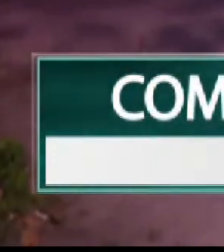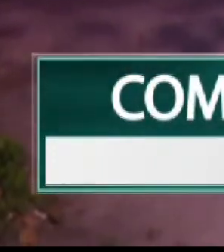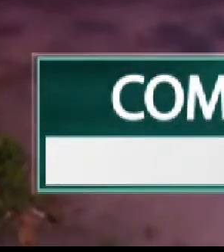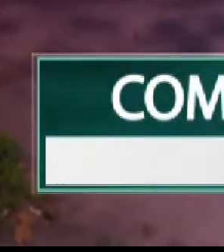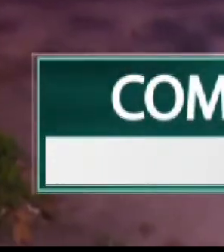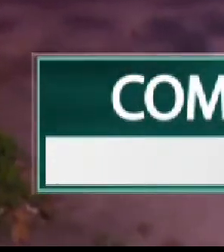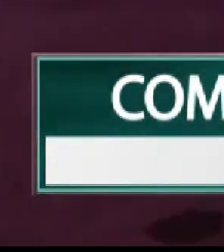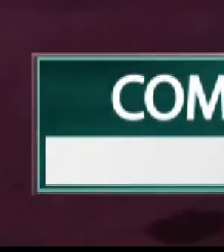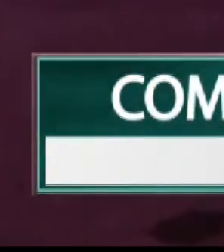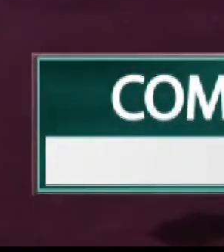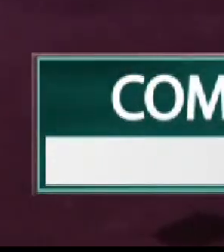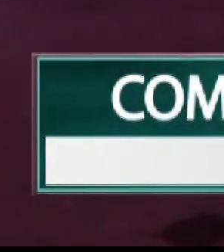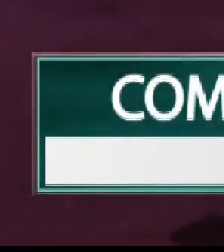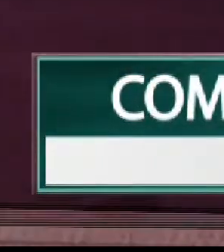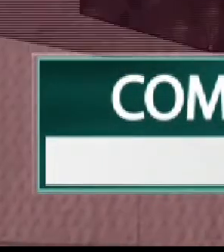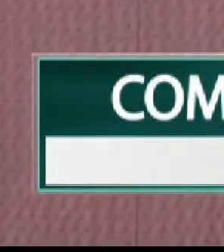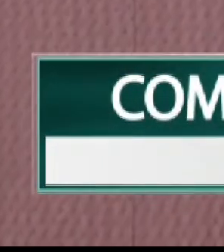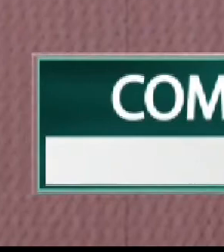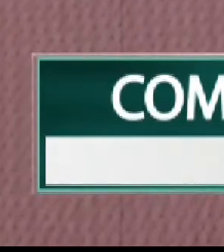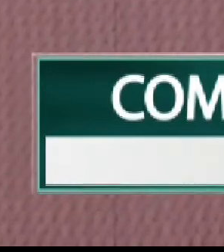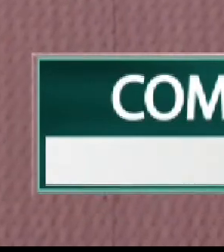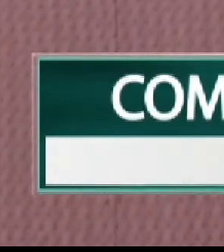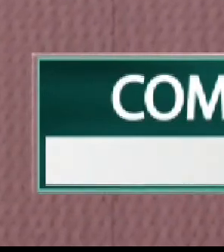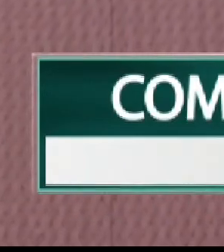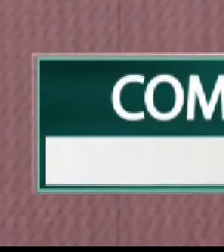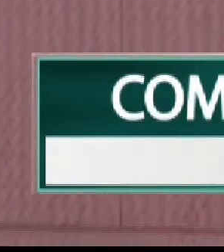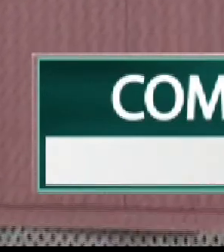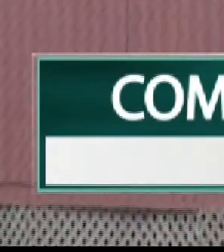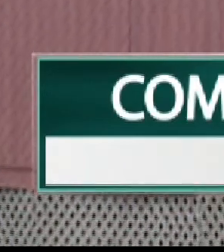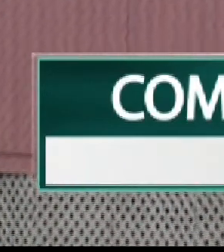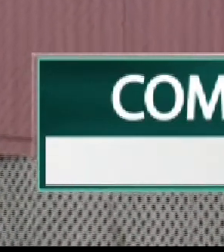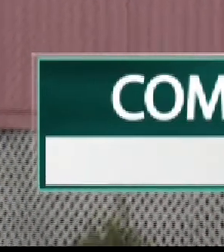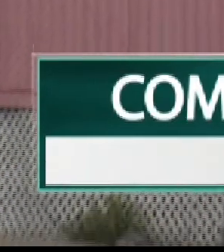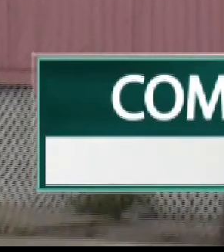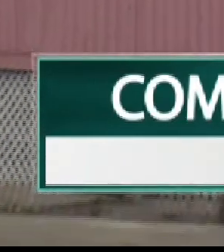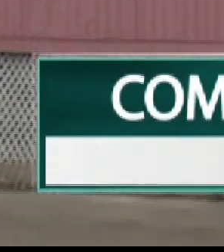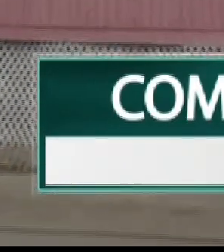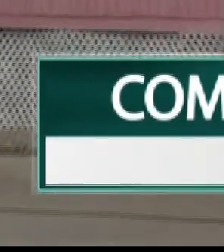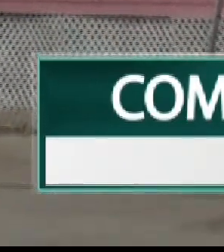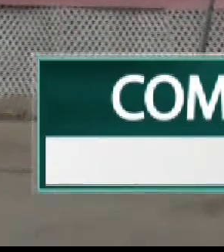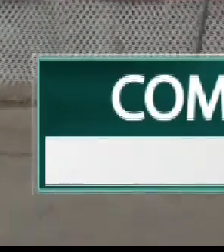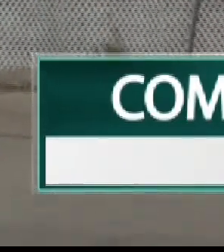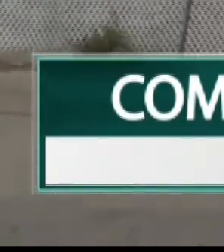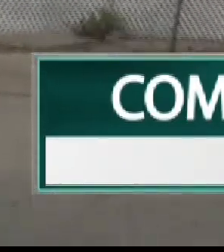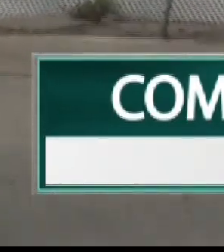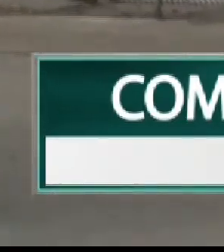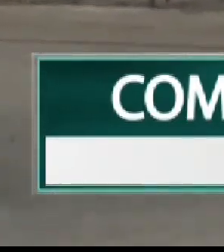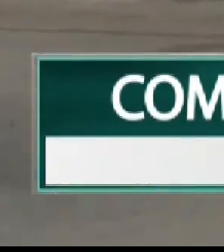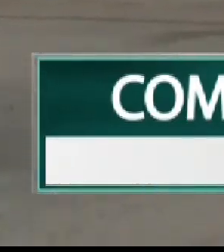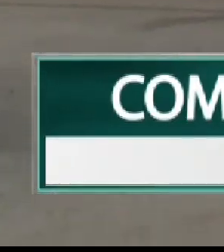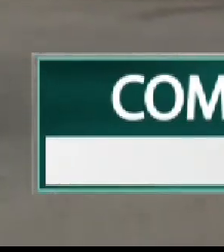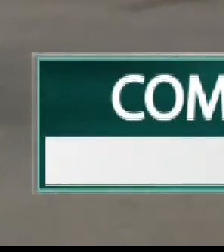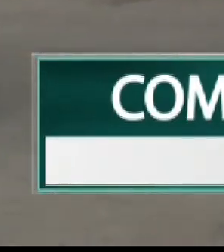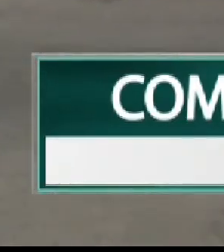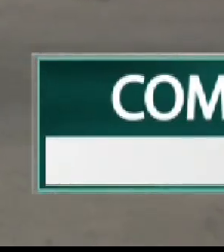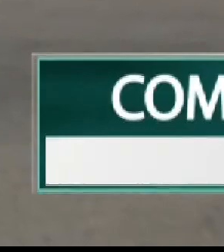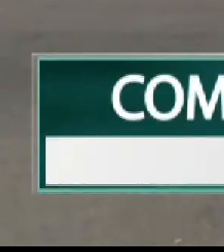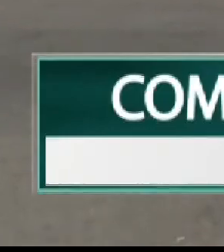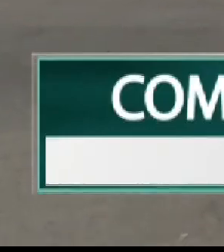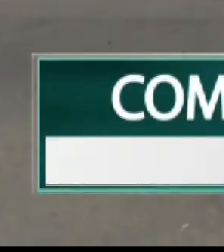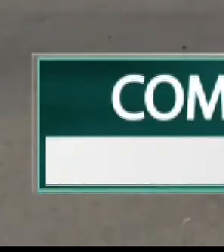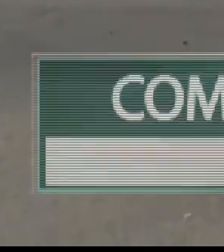some of the parents we spoke with anonymously denied experiencing racism at school. This parent says he's calling on all Bahamians